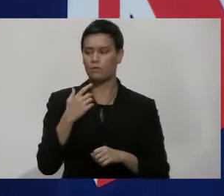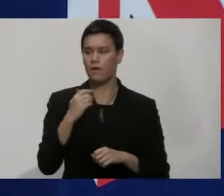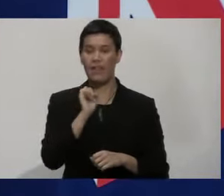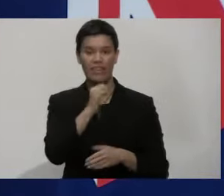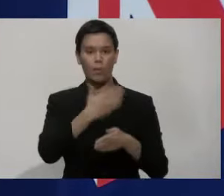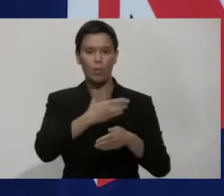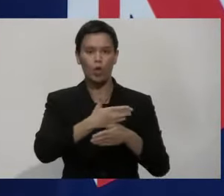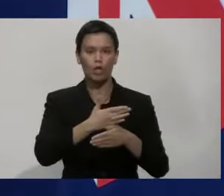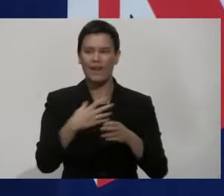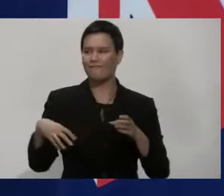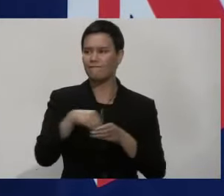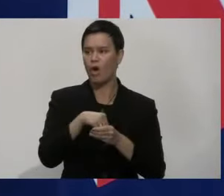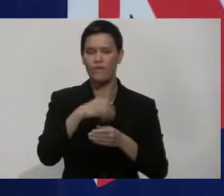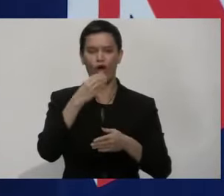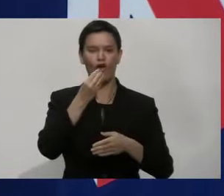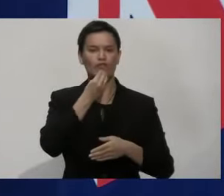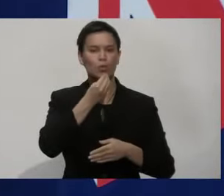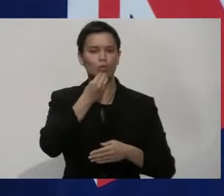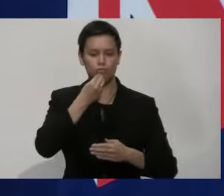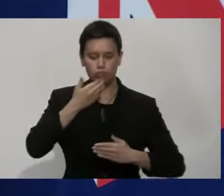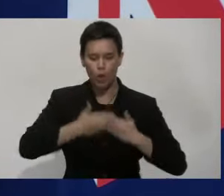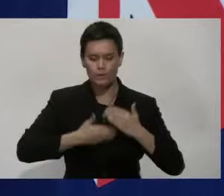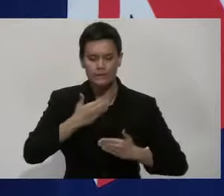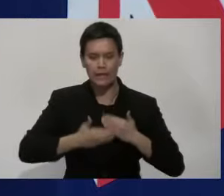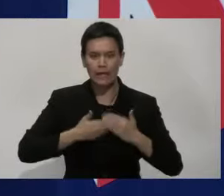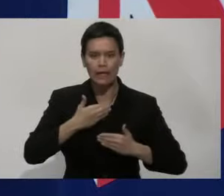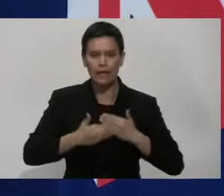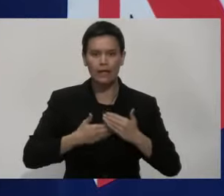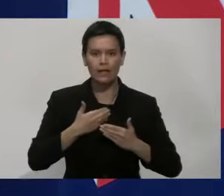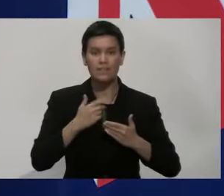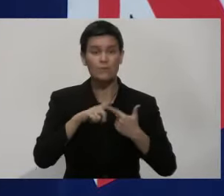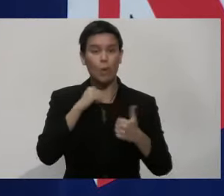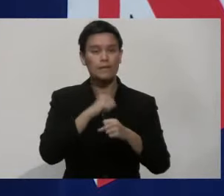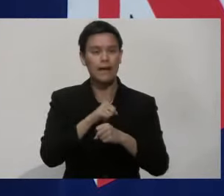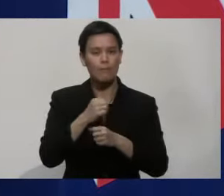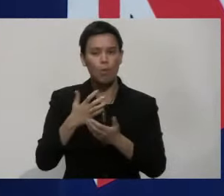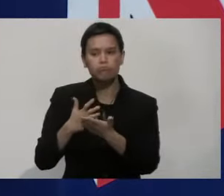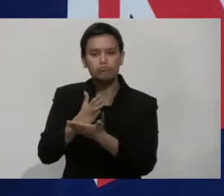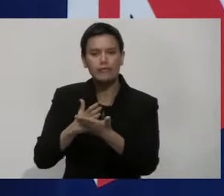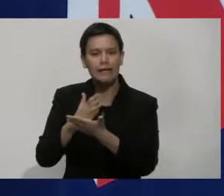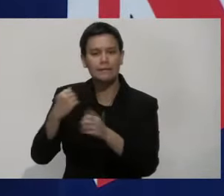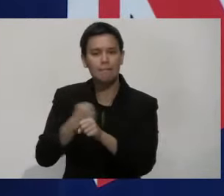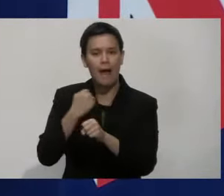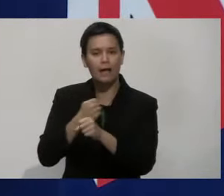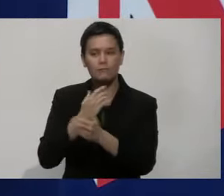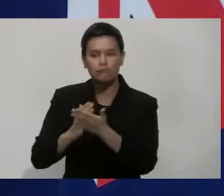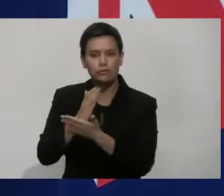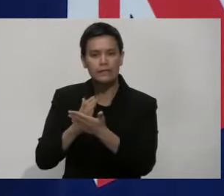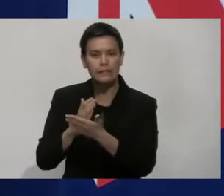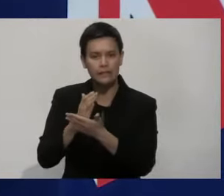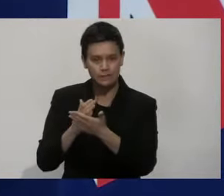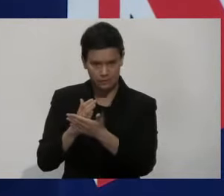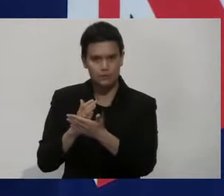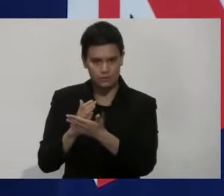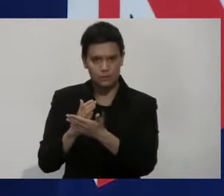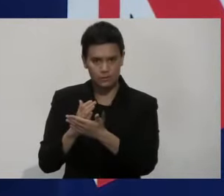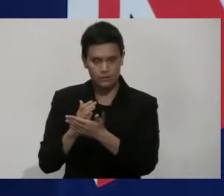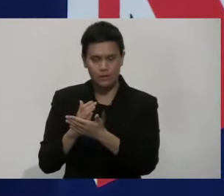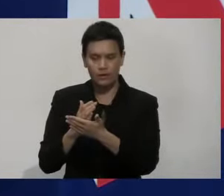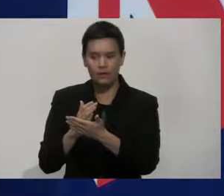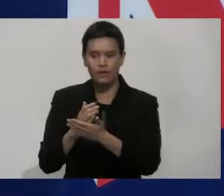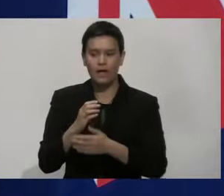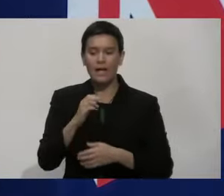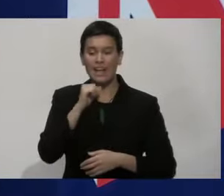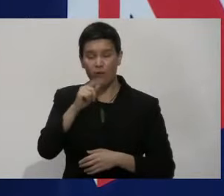people who are on the cusp for a bread producer. We do need to make sure if you've got people moving between those environments, we have good